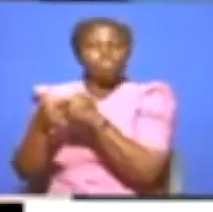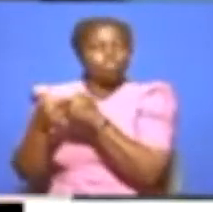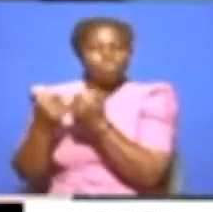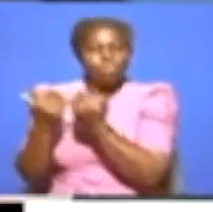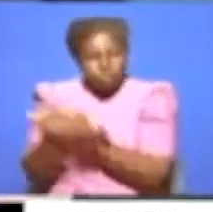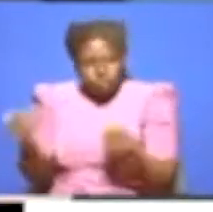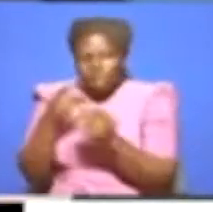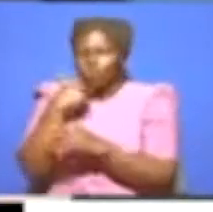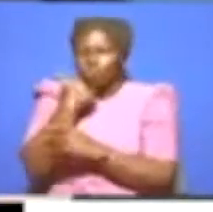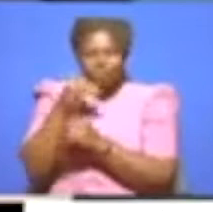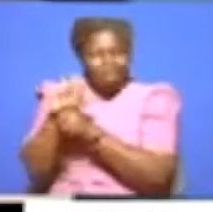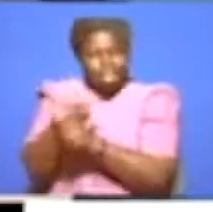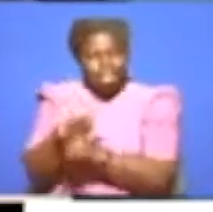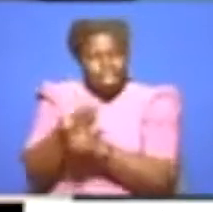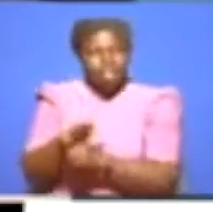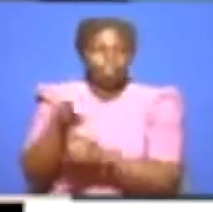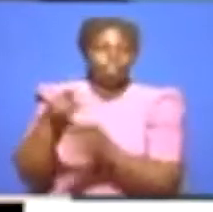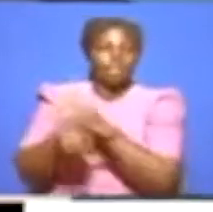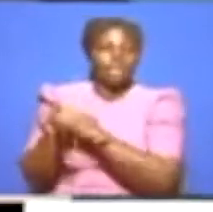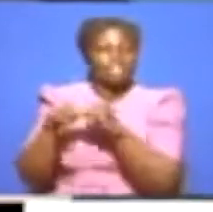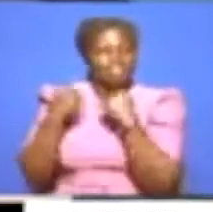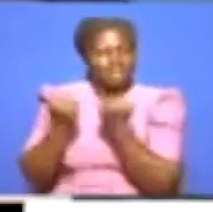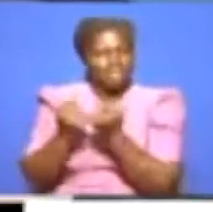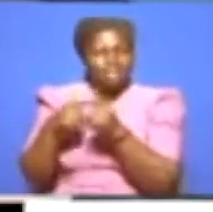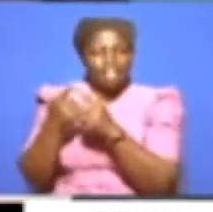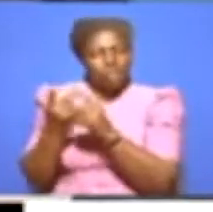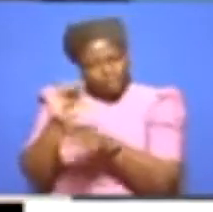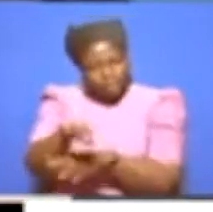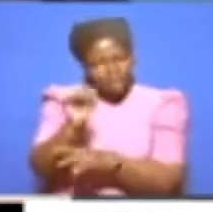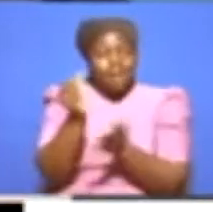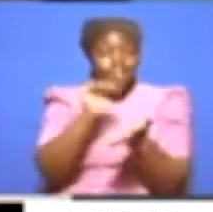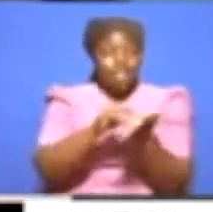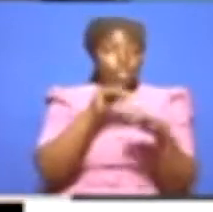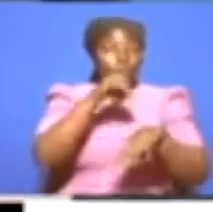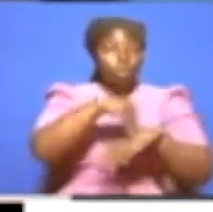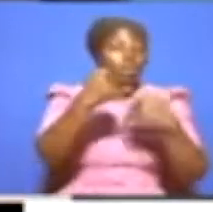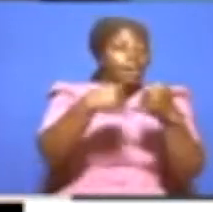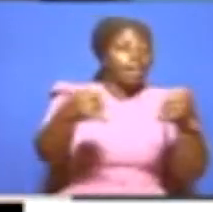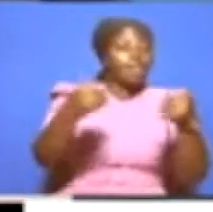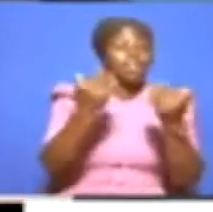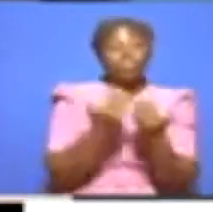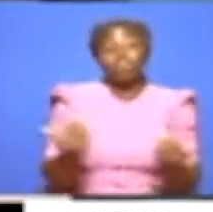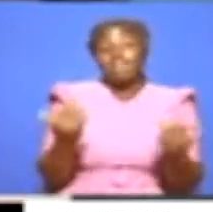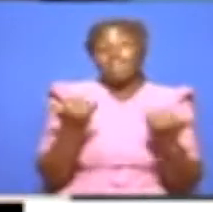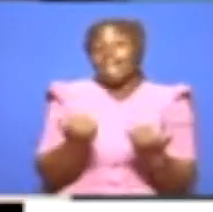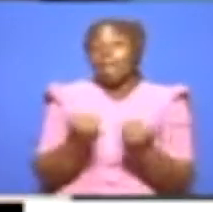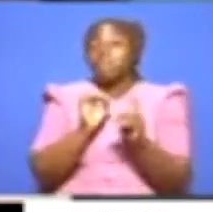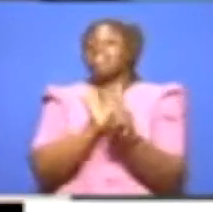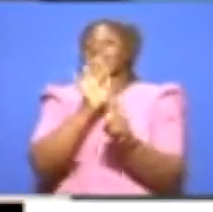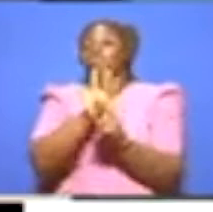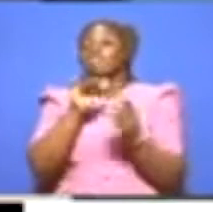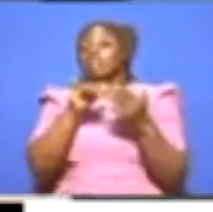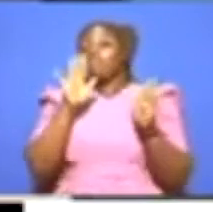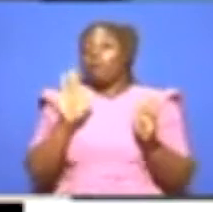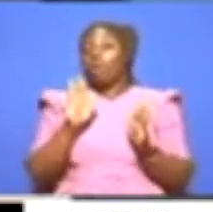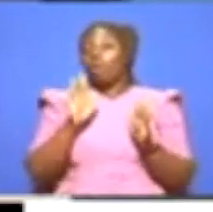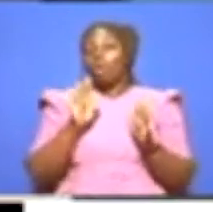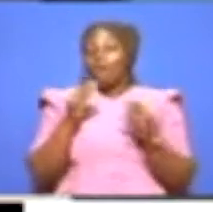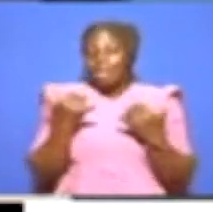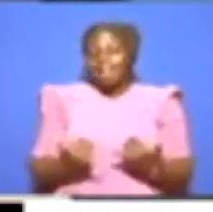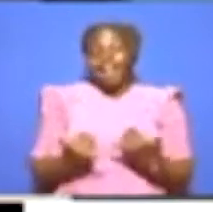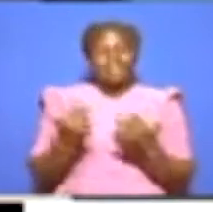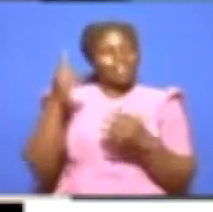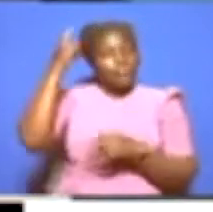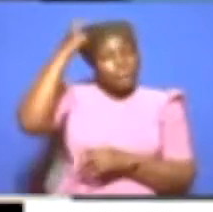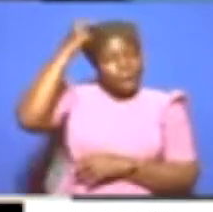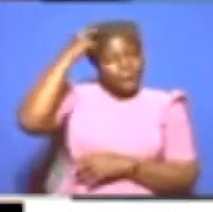had very sad cases, you find again online, they are the ones who are now more prone, you know, young impressionable minds are the ones that again are